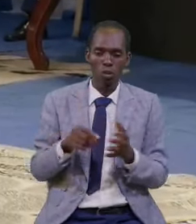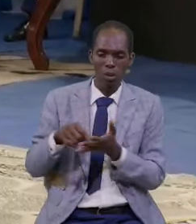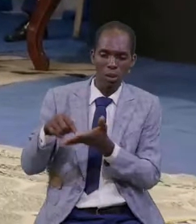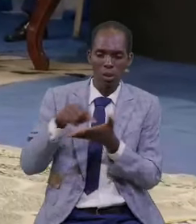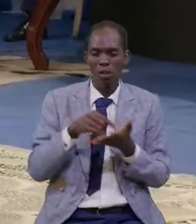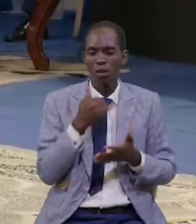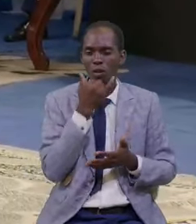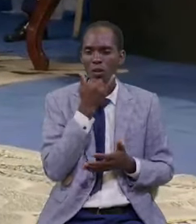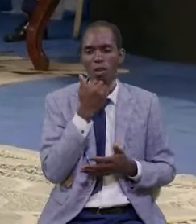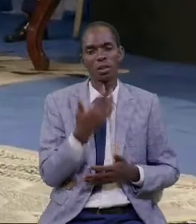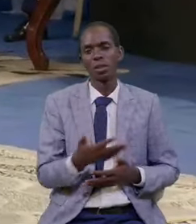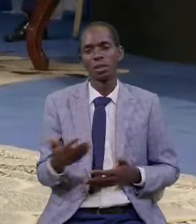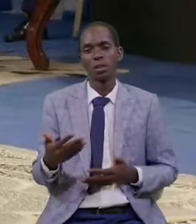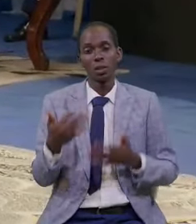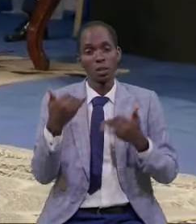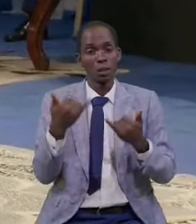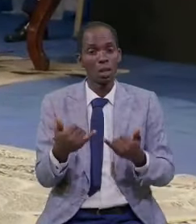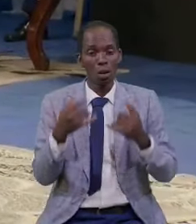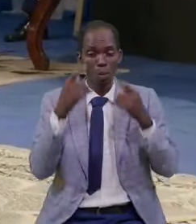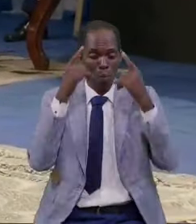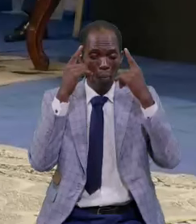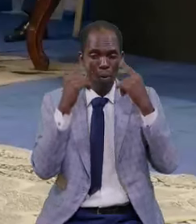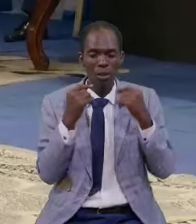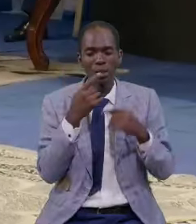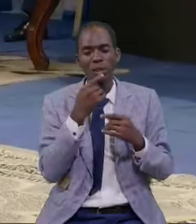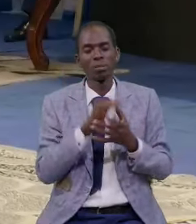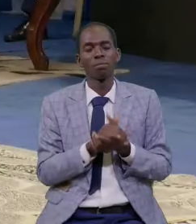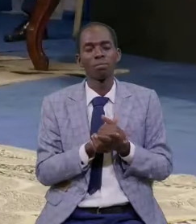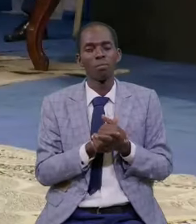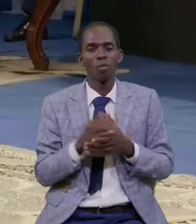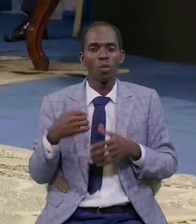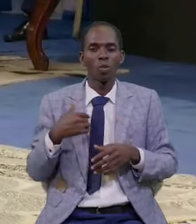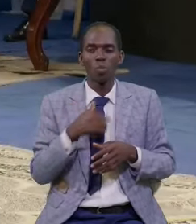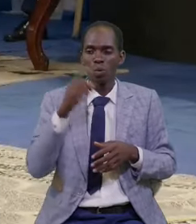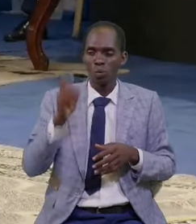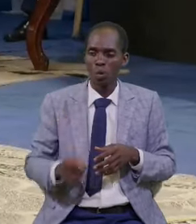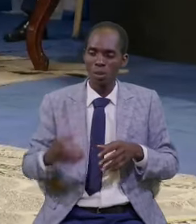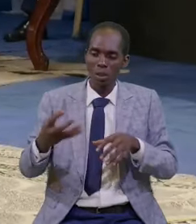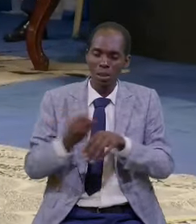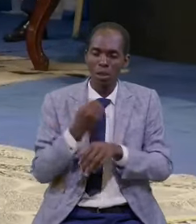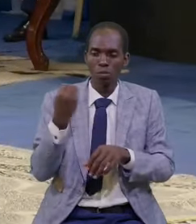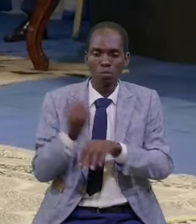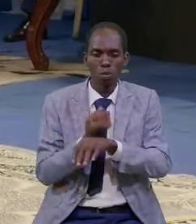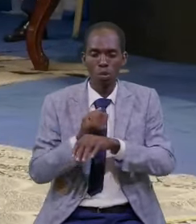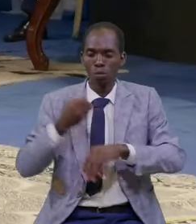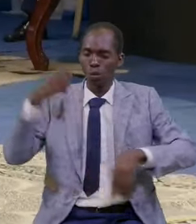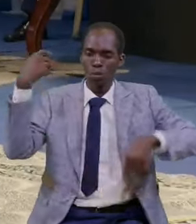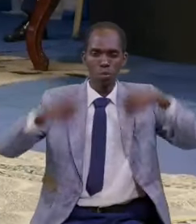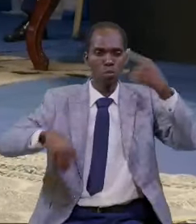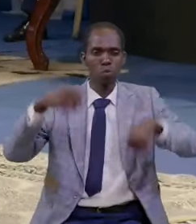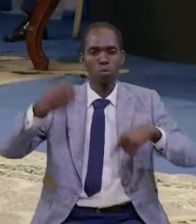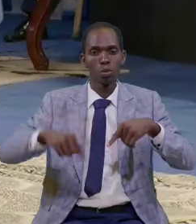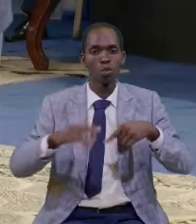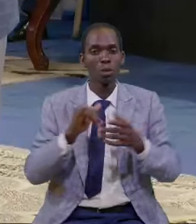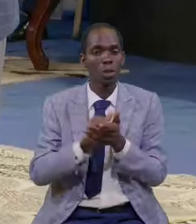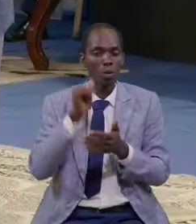Moses said, we should cast stone on her so that she would die. They